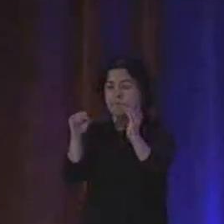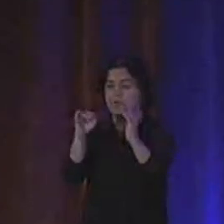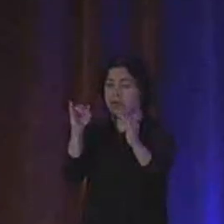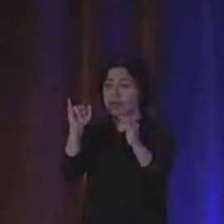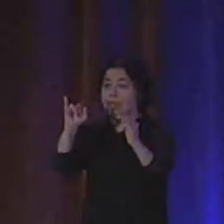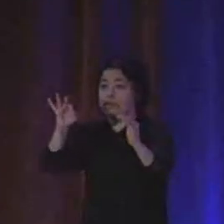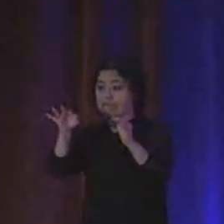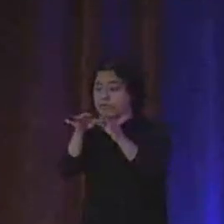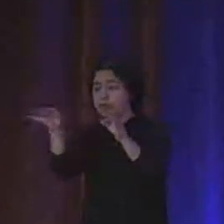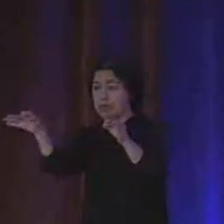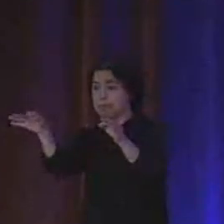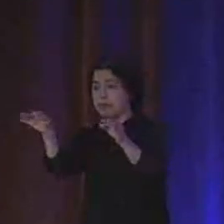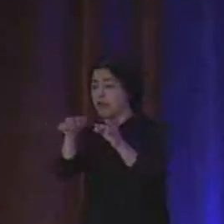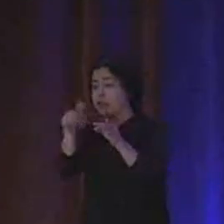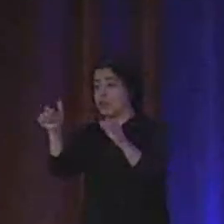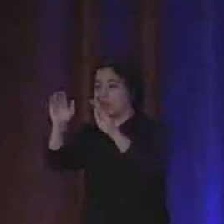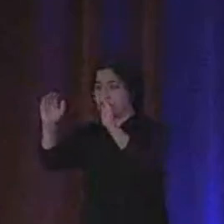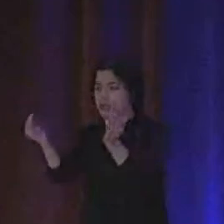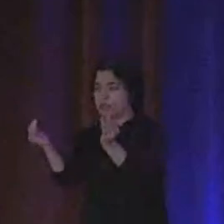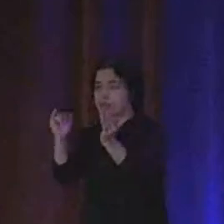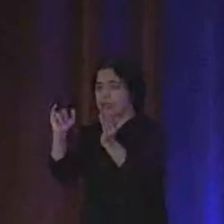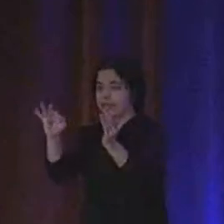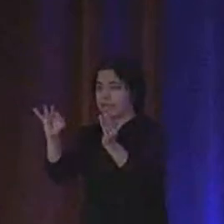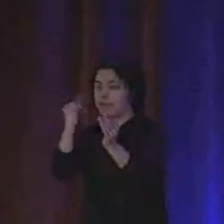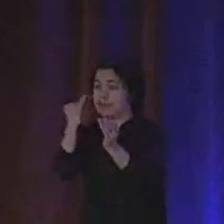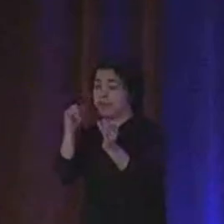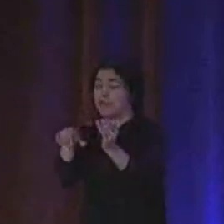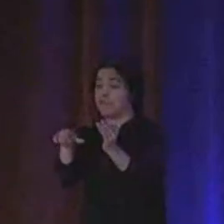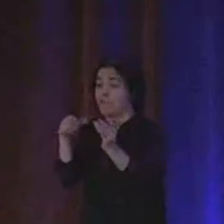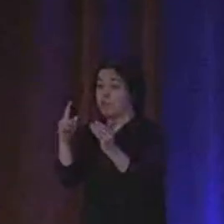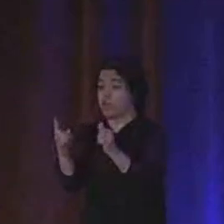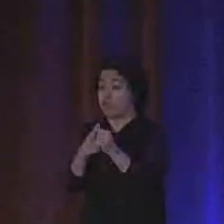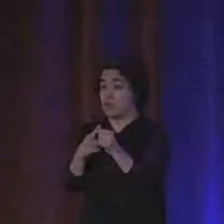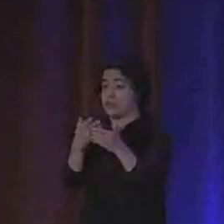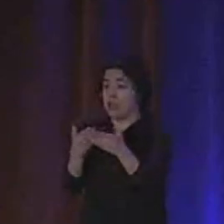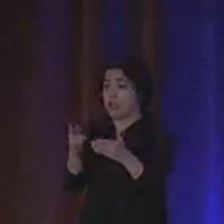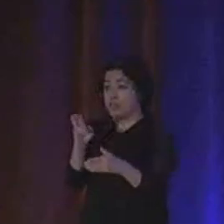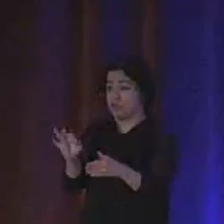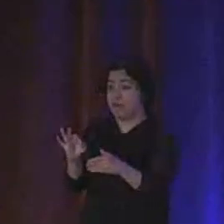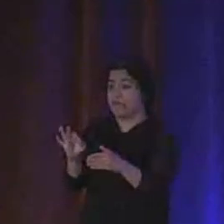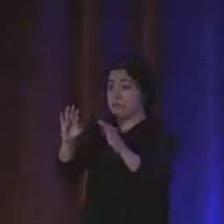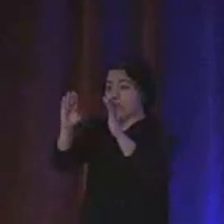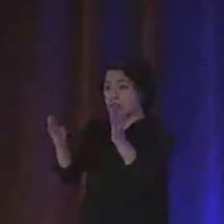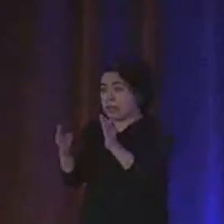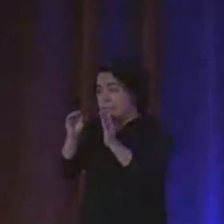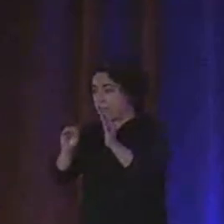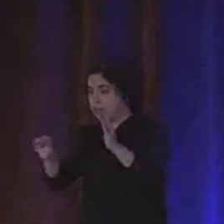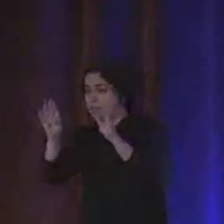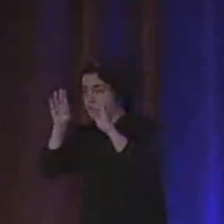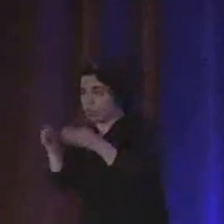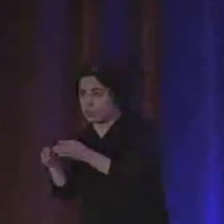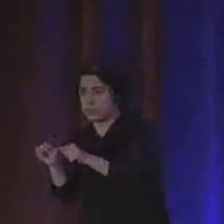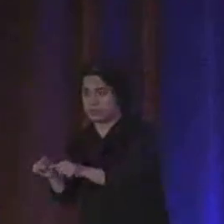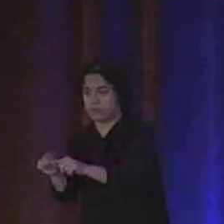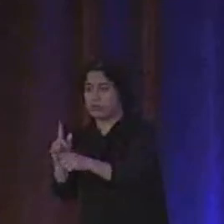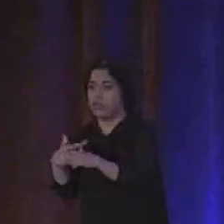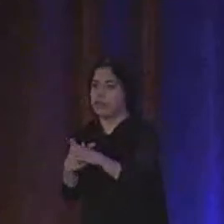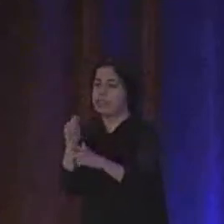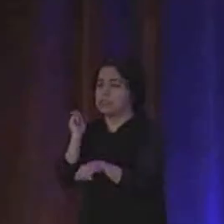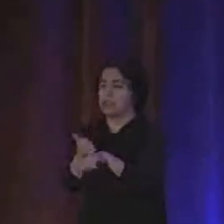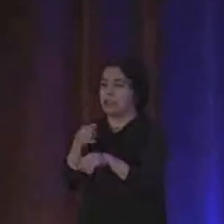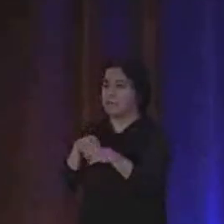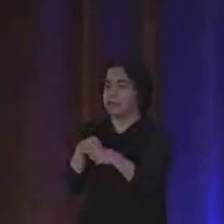set another nested if. If there is a first item ref prop passed in, send focus to it. And then set it into